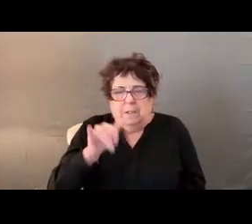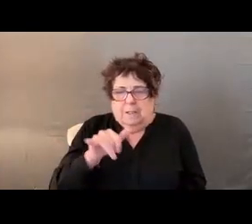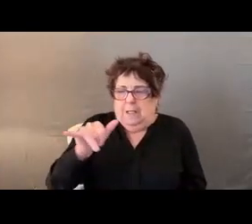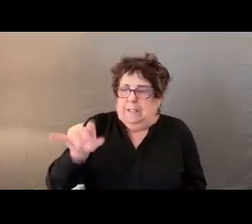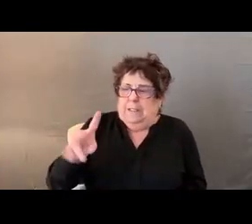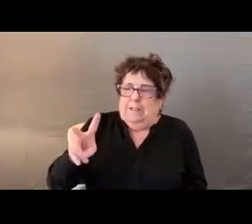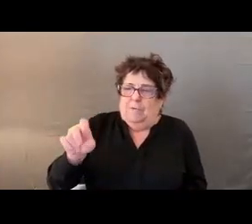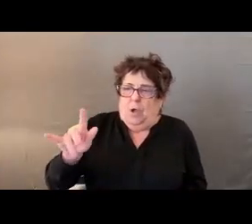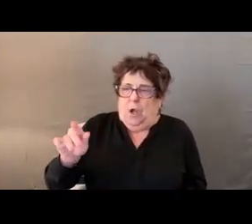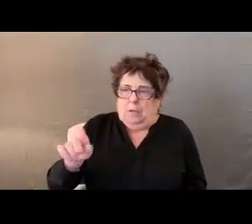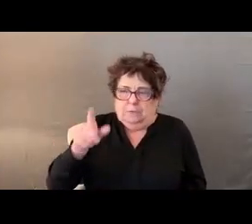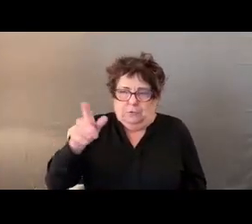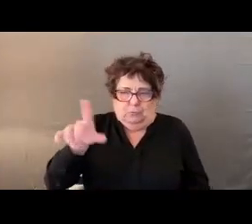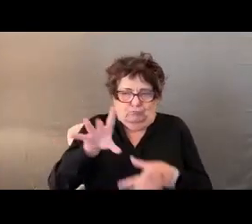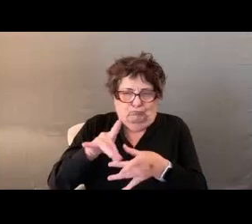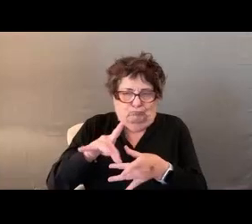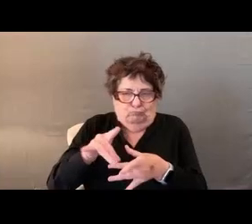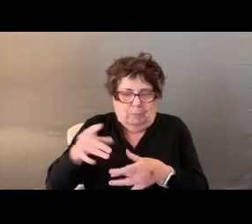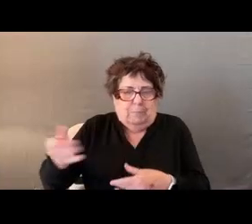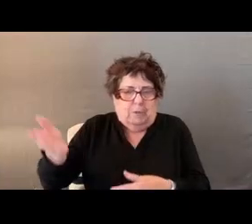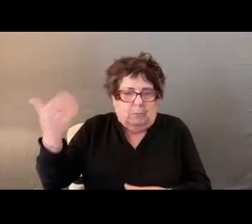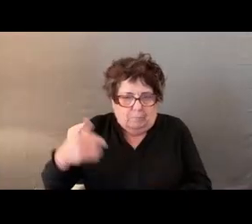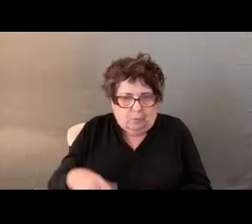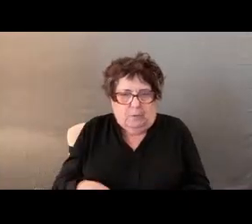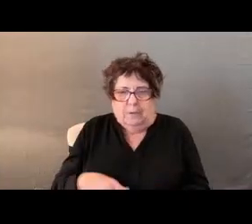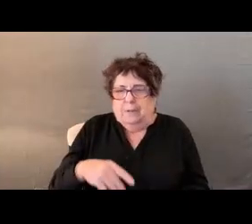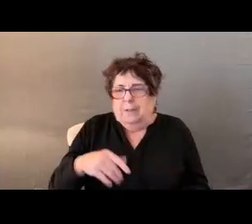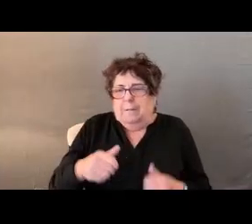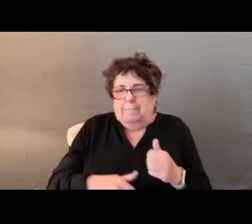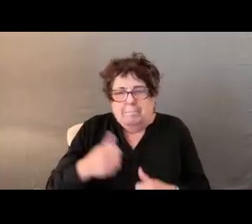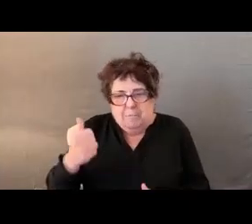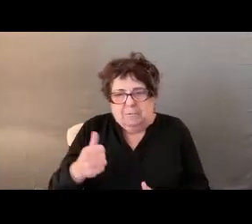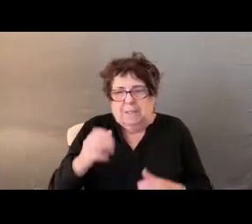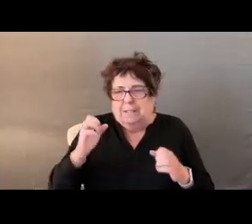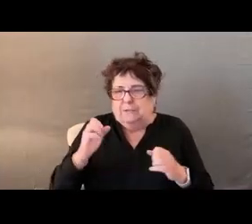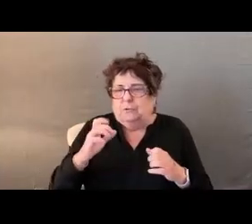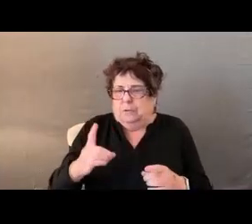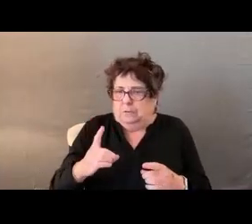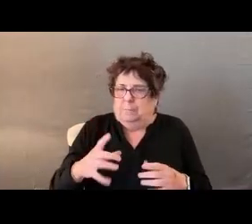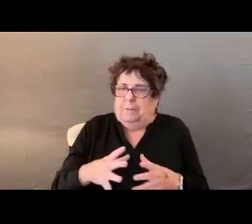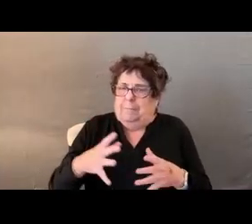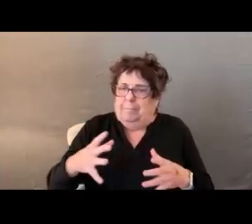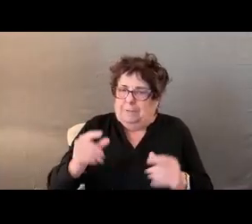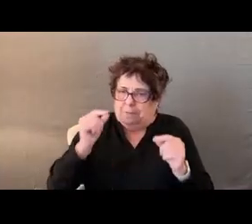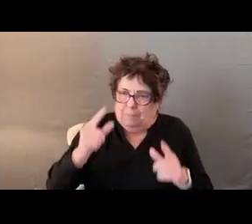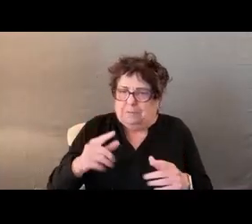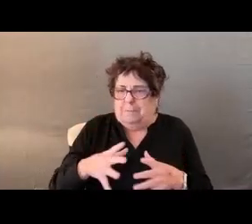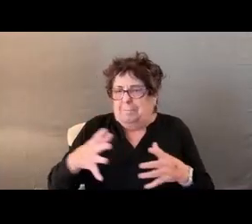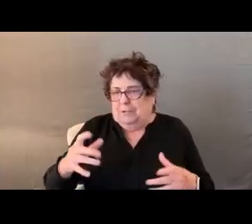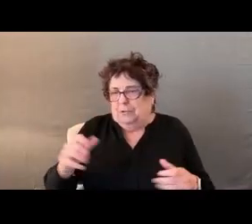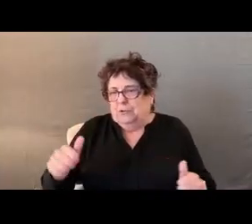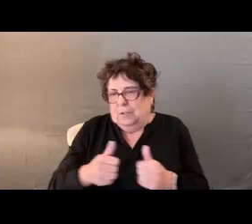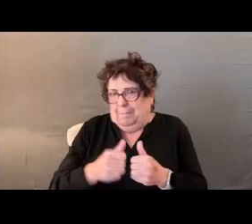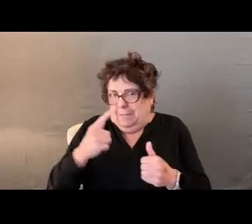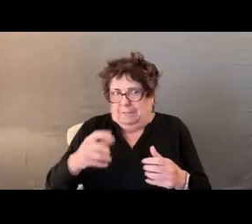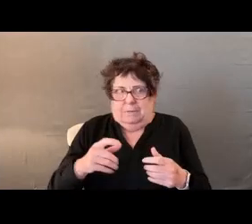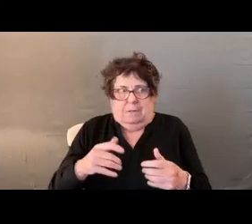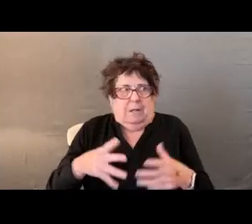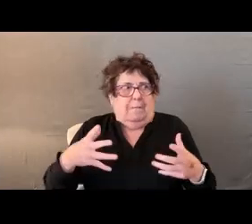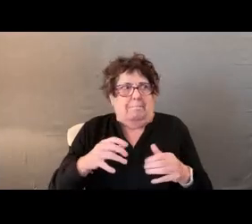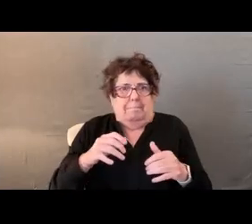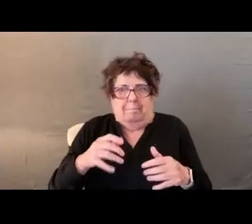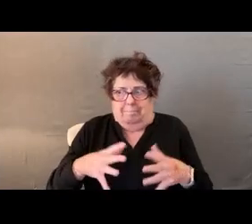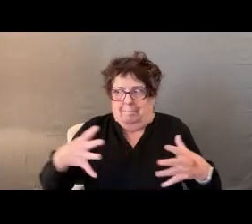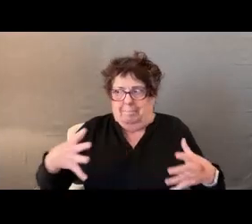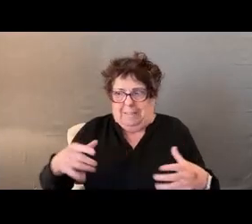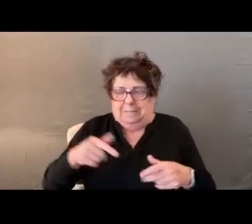big surprise to me, or the biggest challenge, just given the size of the place. Yeah, that's super interesting, because we have